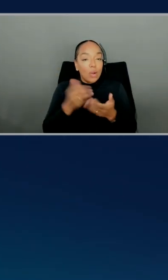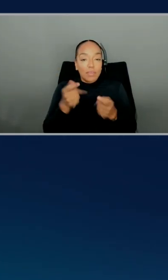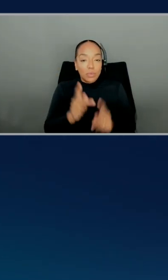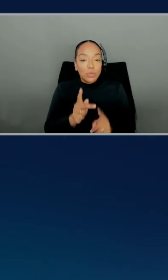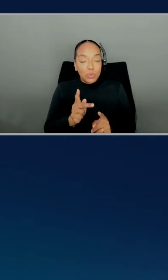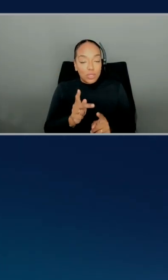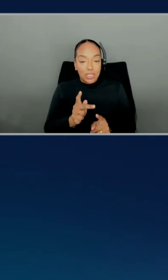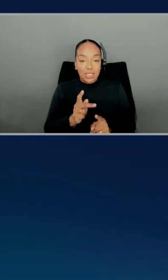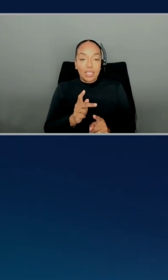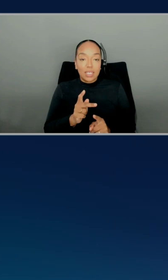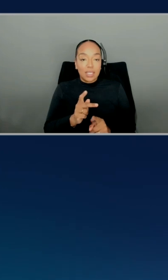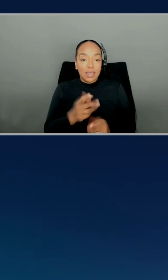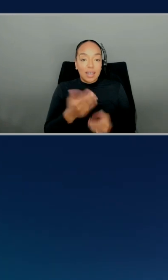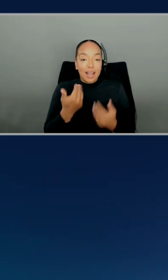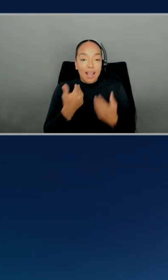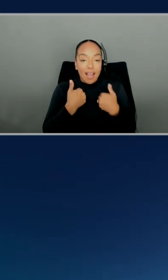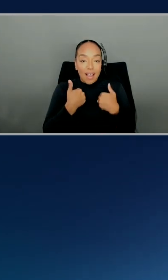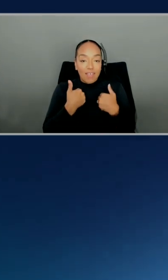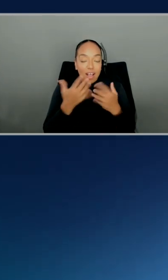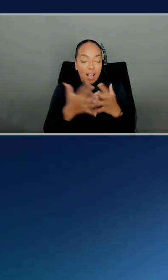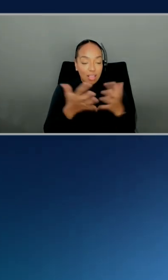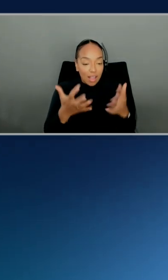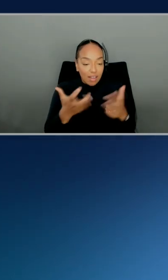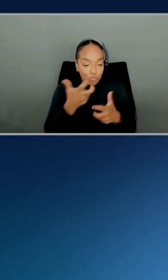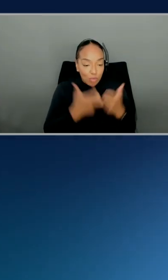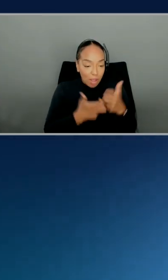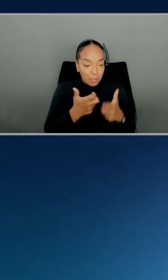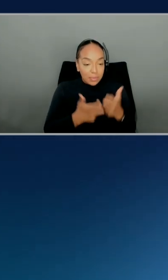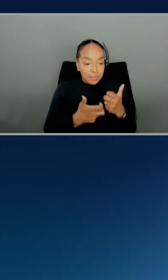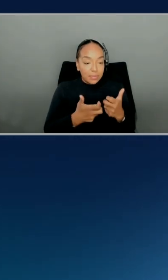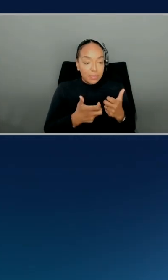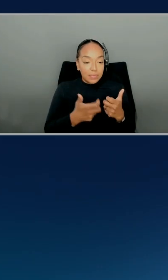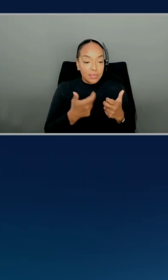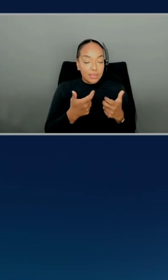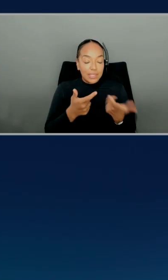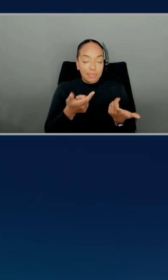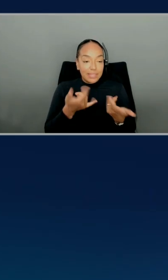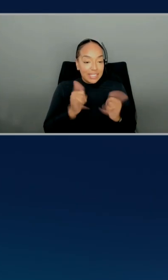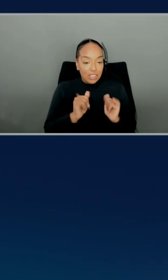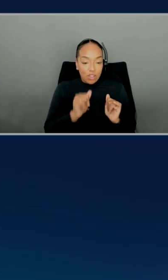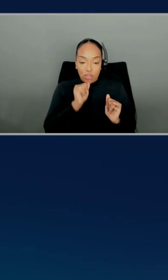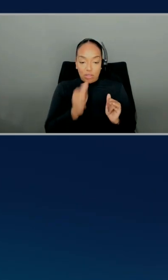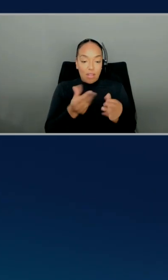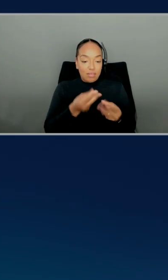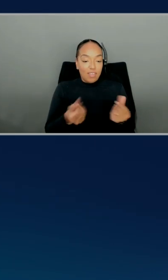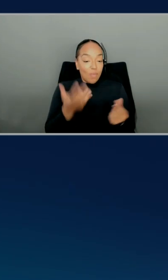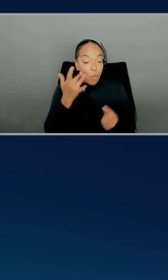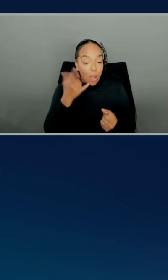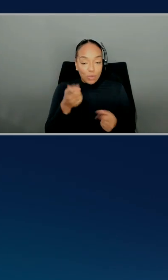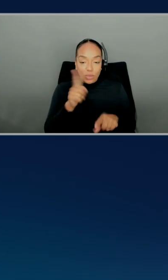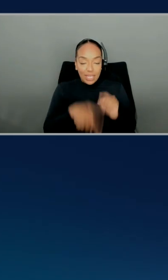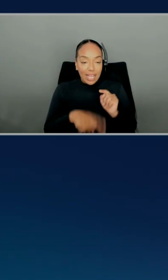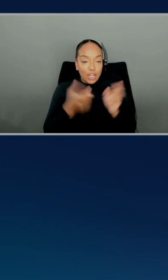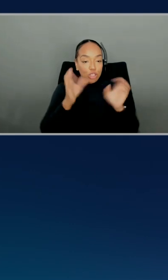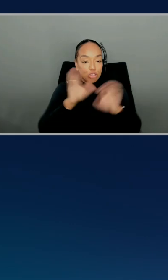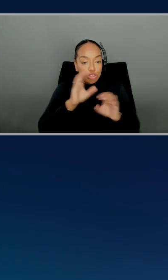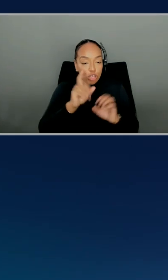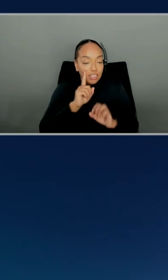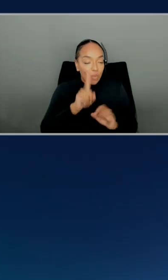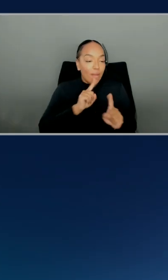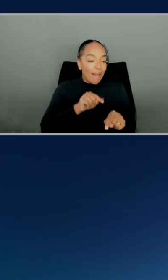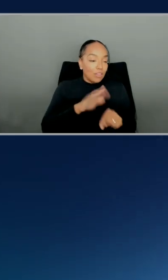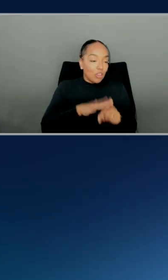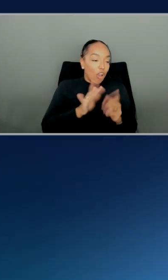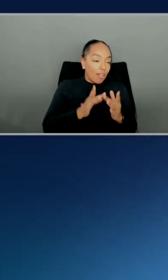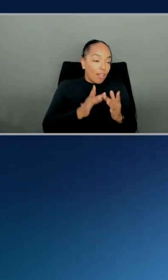right? There's a lot of problems that are just unsolved today because you can't just search for an answer online, or it's like a